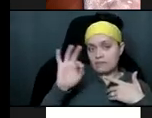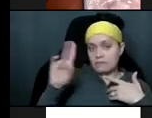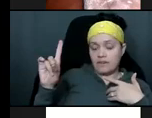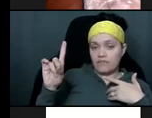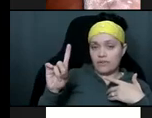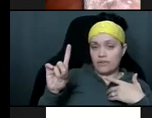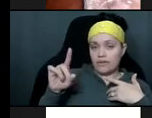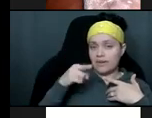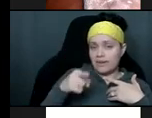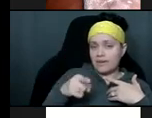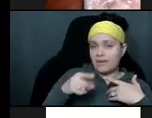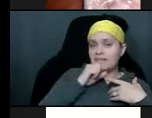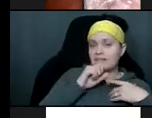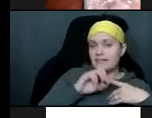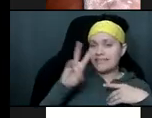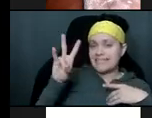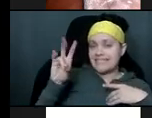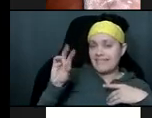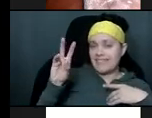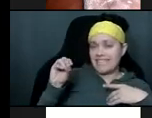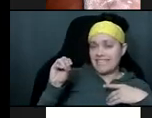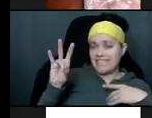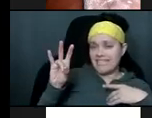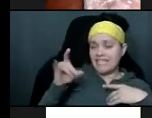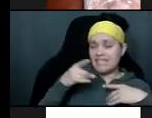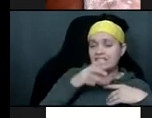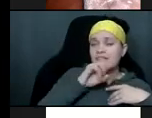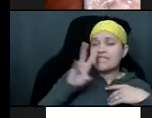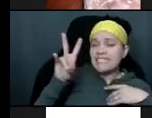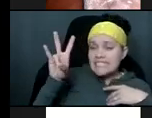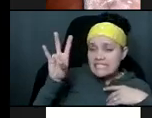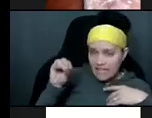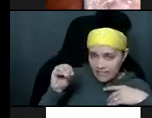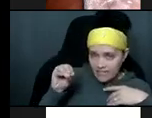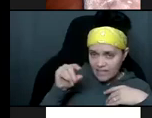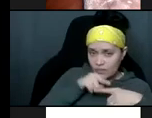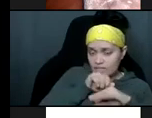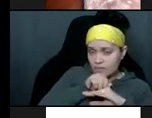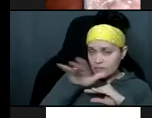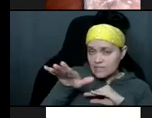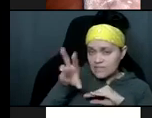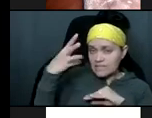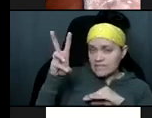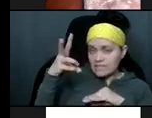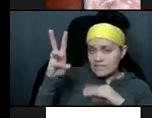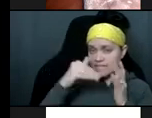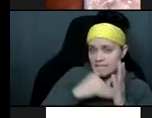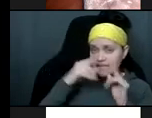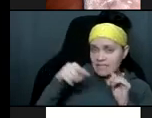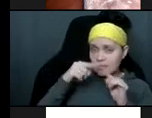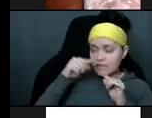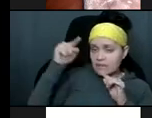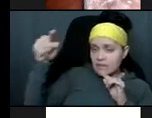goodness, 70 years old. She was 70 years old when she was sent 16,000 miles away from